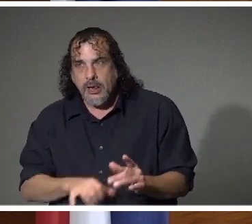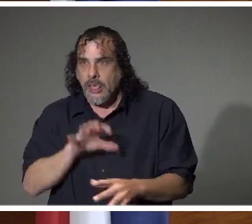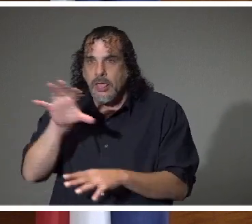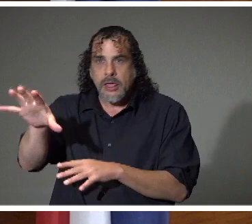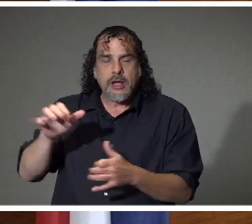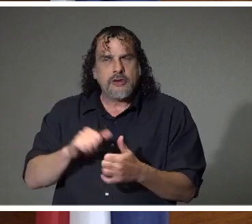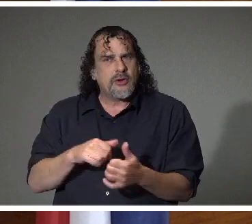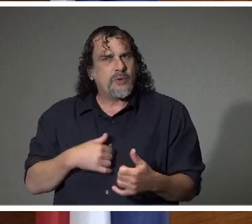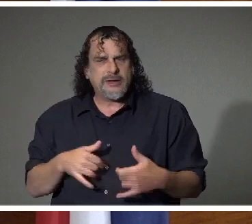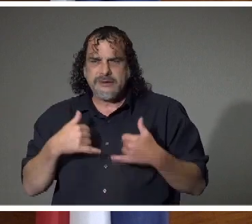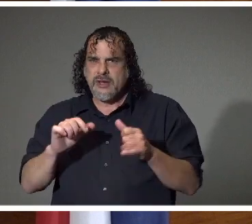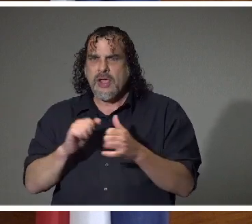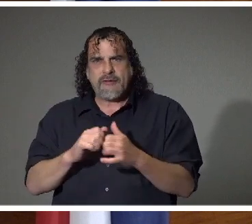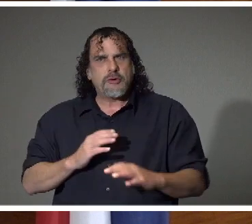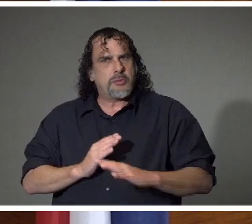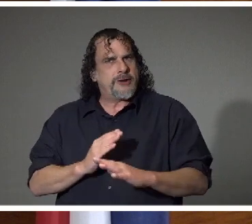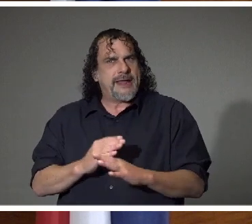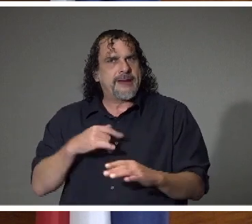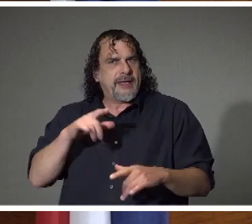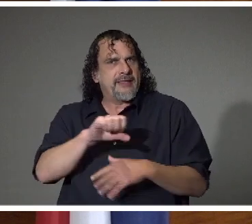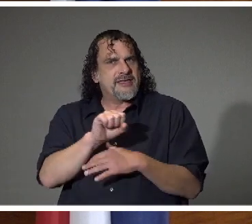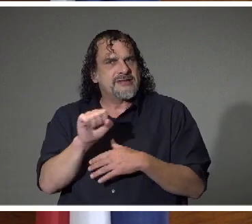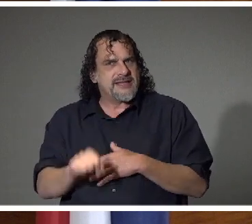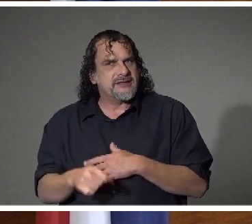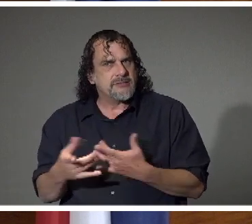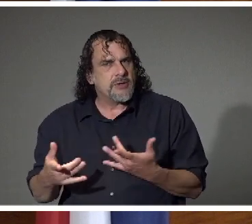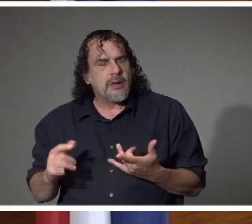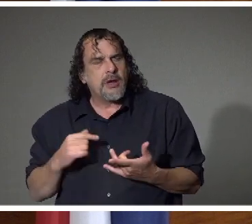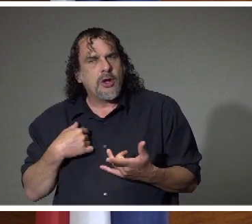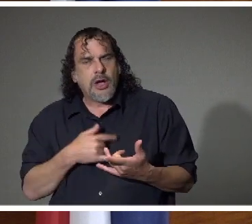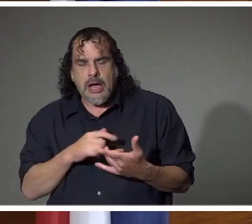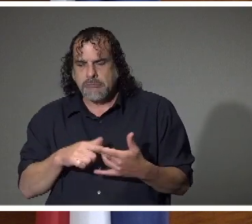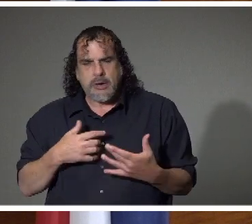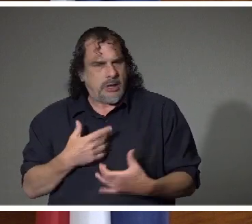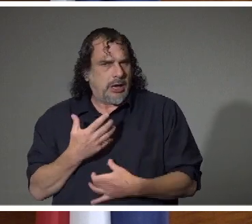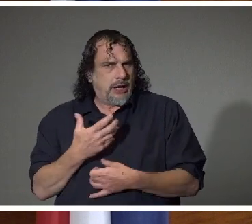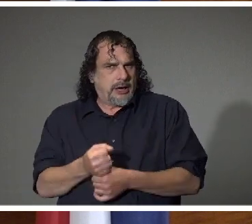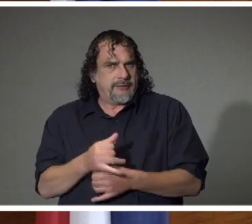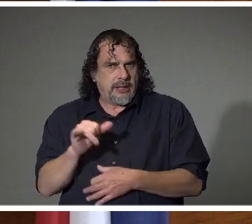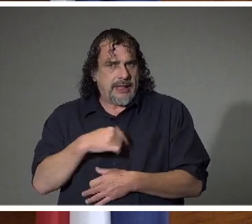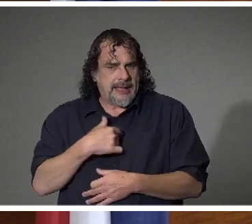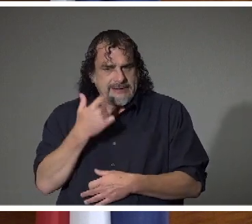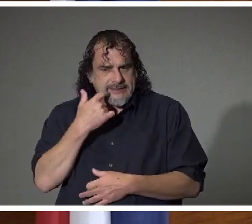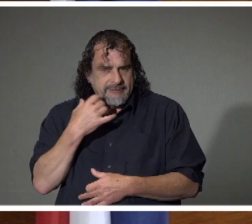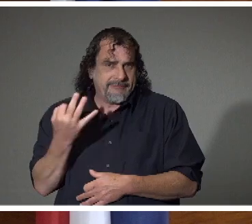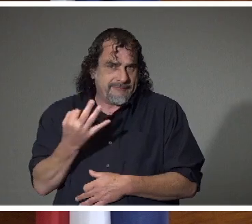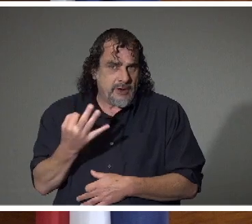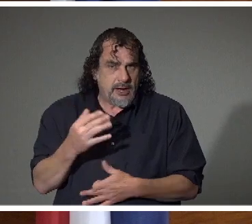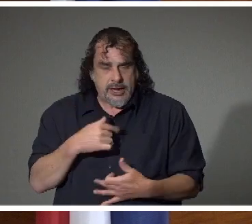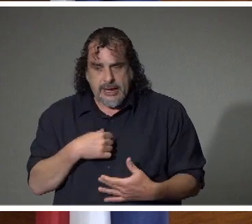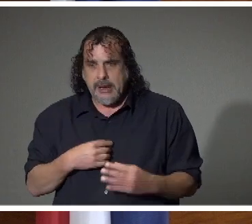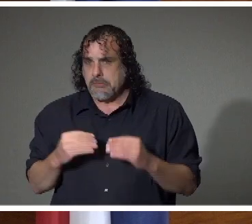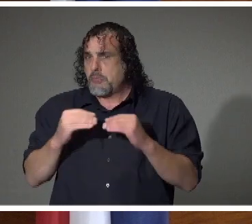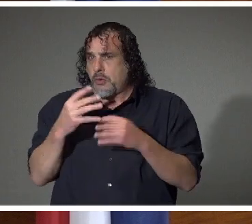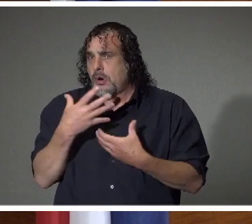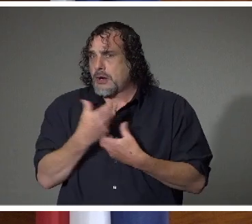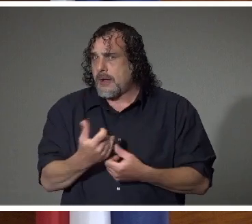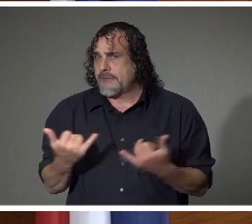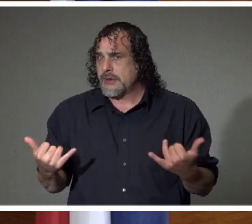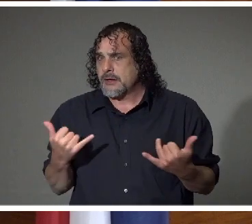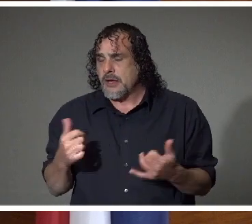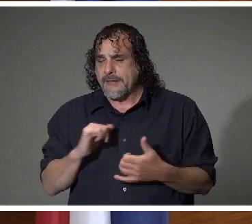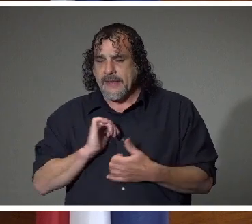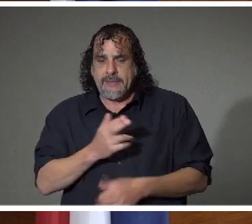remain very, very vigilant. But we are confident, as I said late last week, and becoming even more confident, that our healthcare